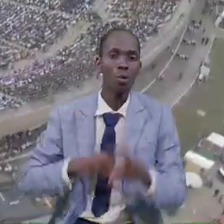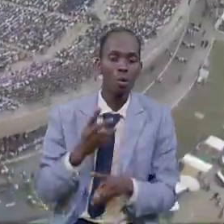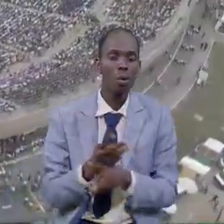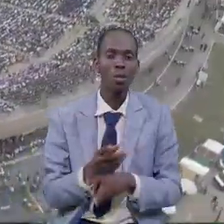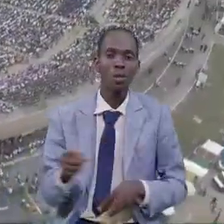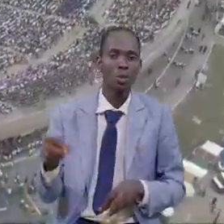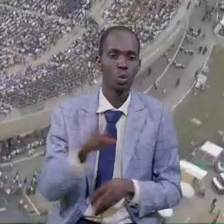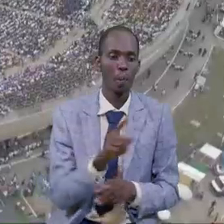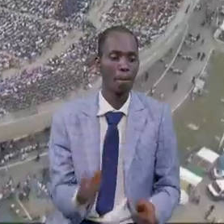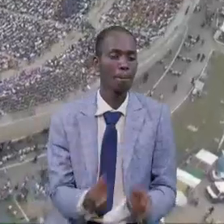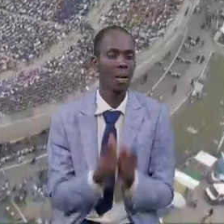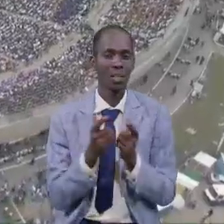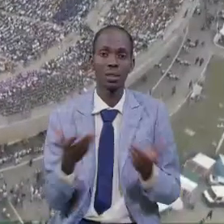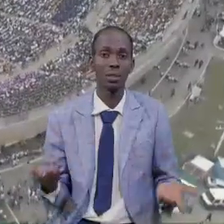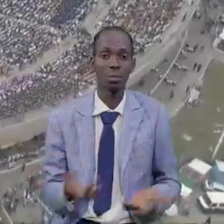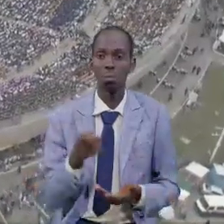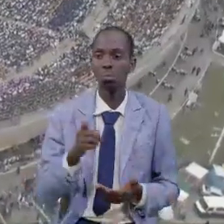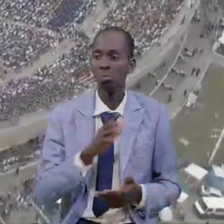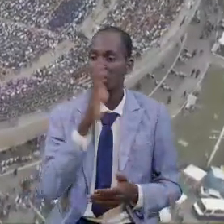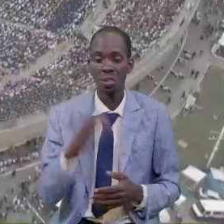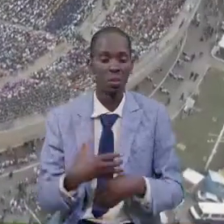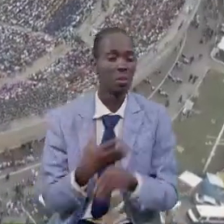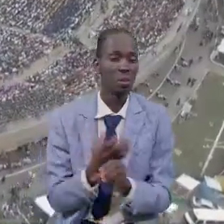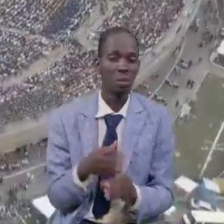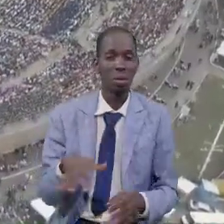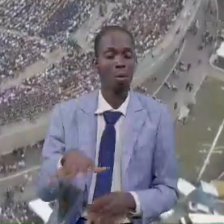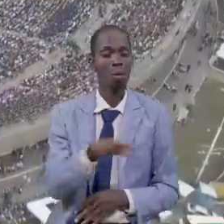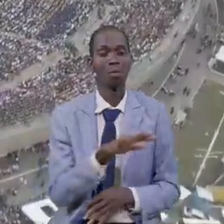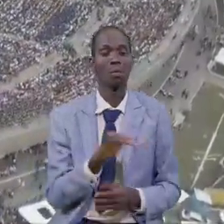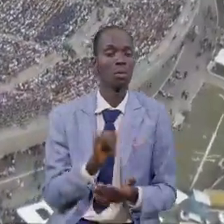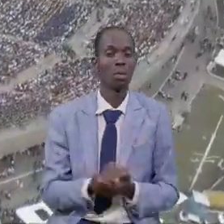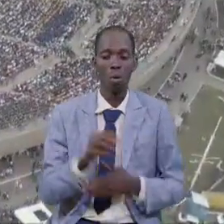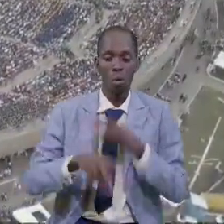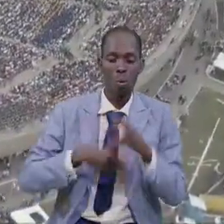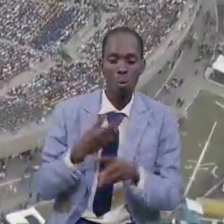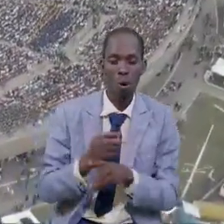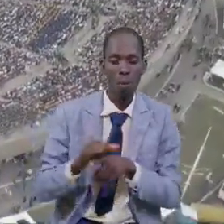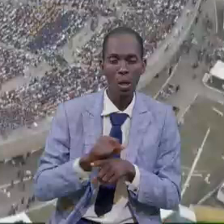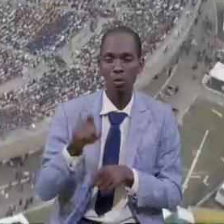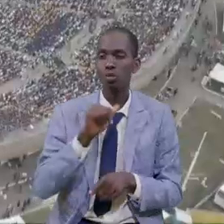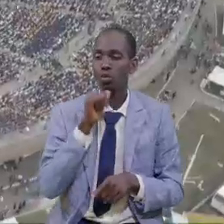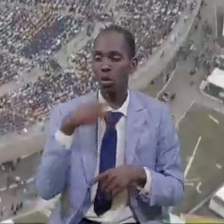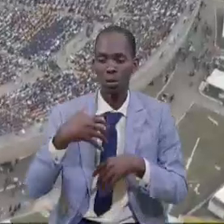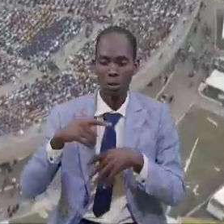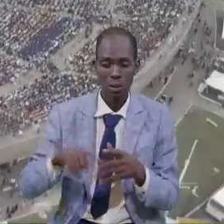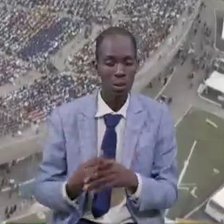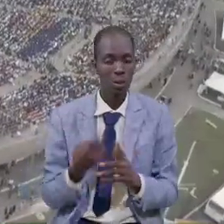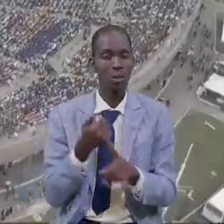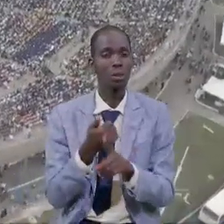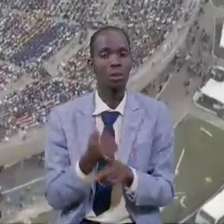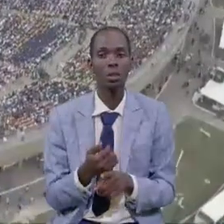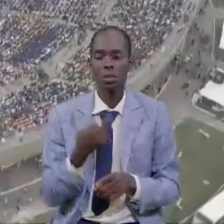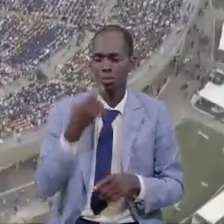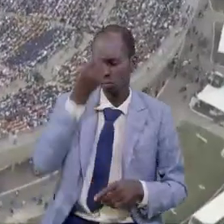didn't create them. Worldliness, you didn't create them. Disrespect, you didn't create that.